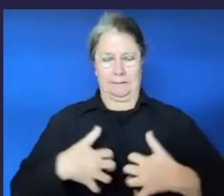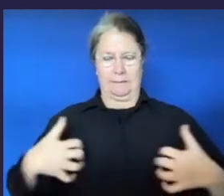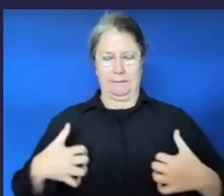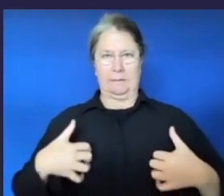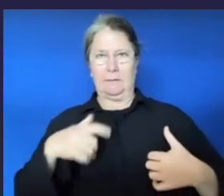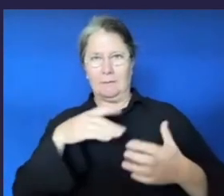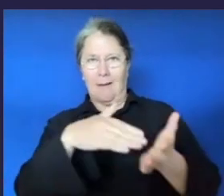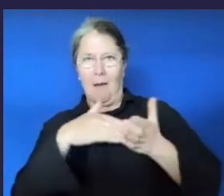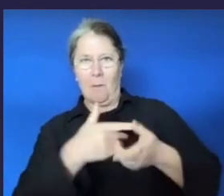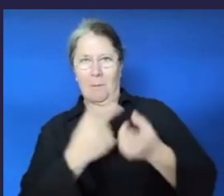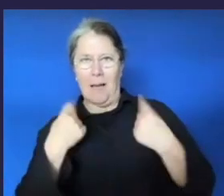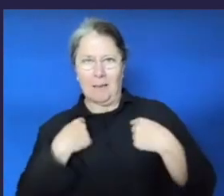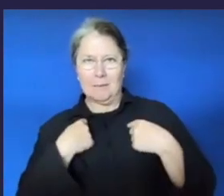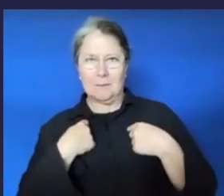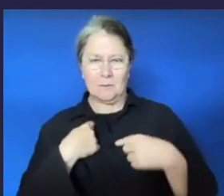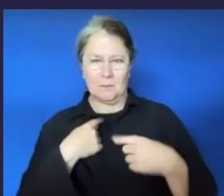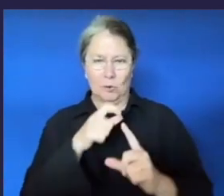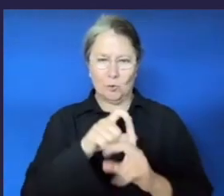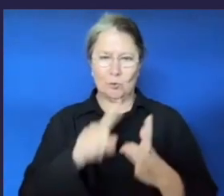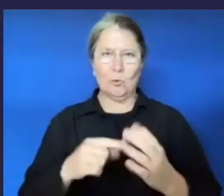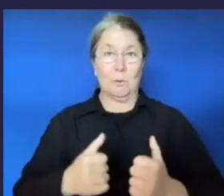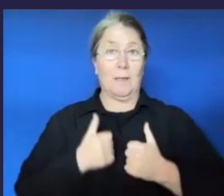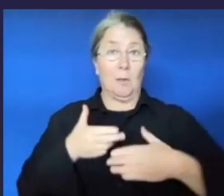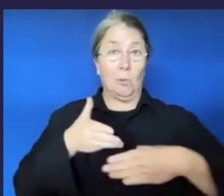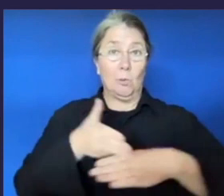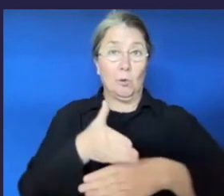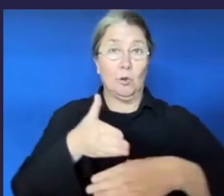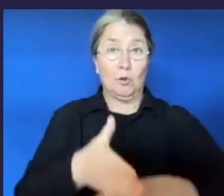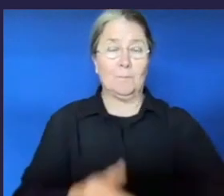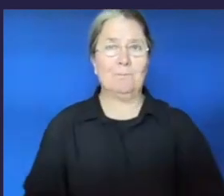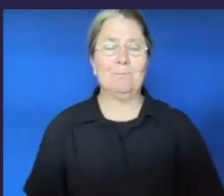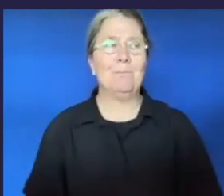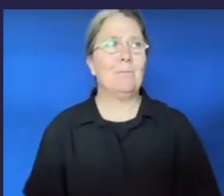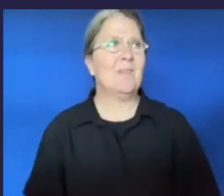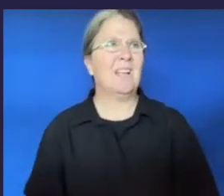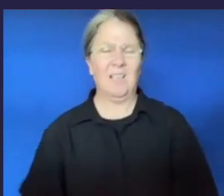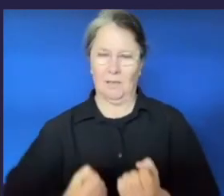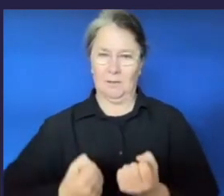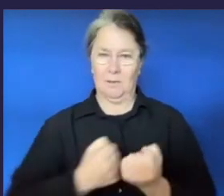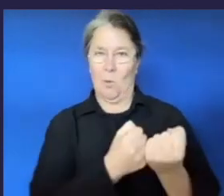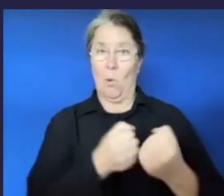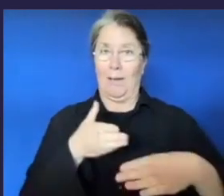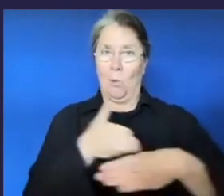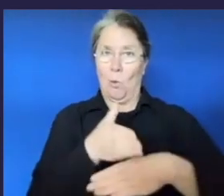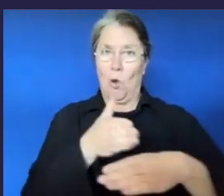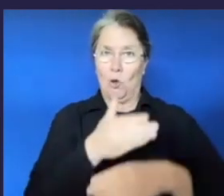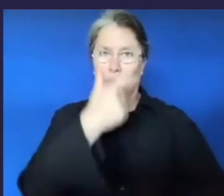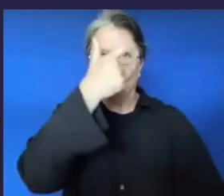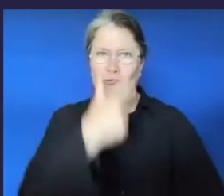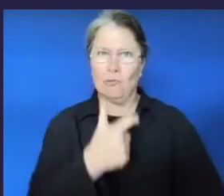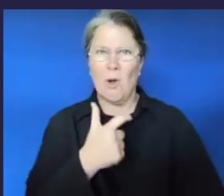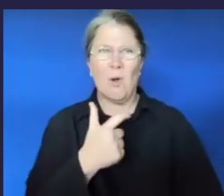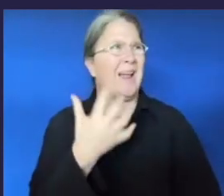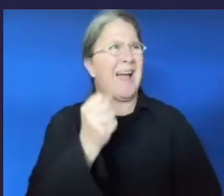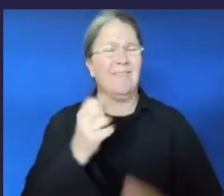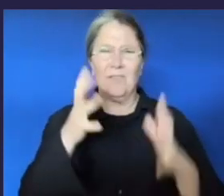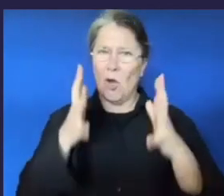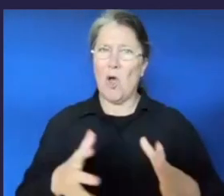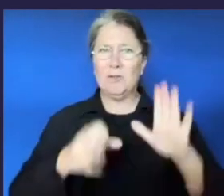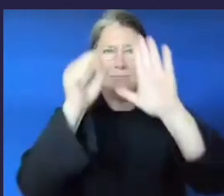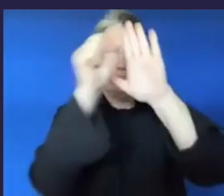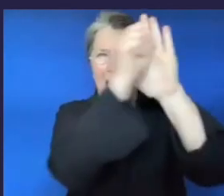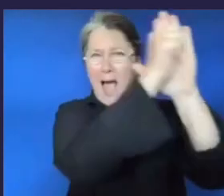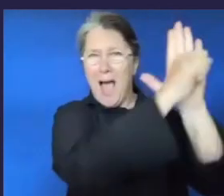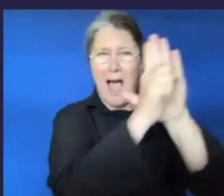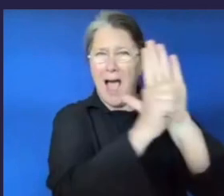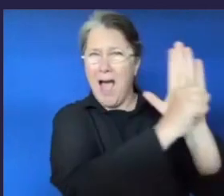So supporting work roles. Very big thing that we love. Over here on the left, there's a whole lot of logos, and I'm really proud to say that we've